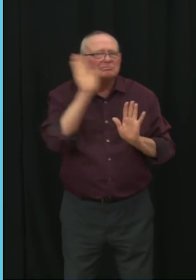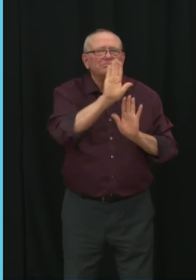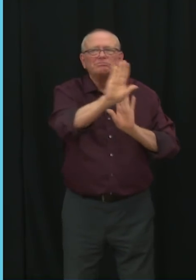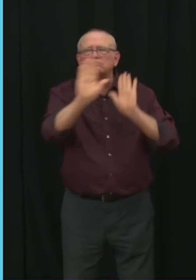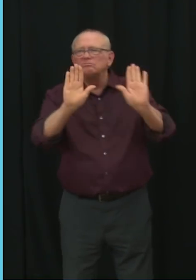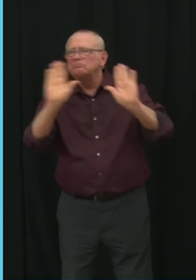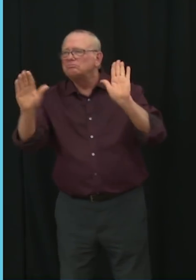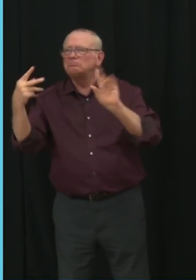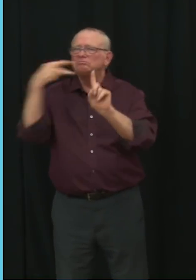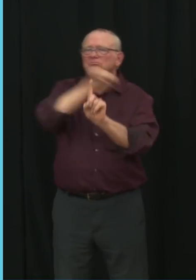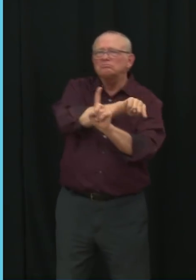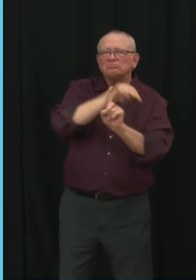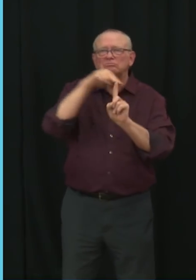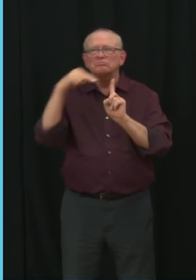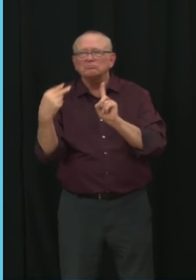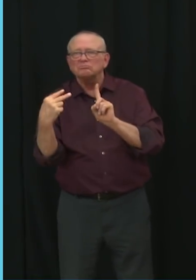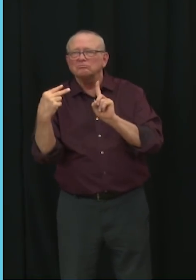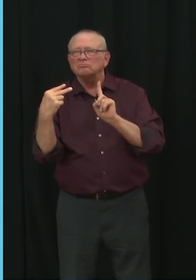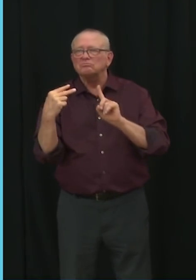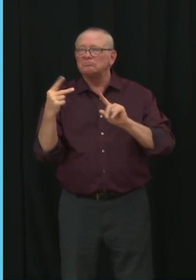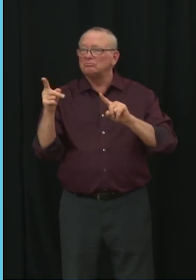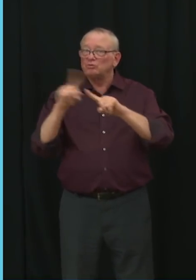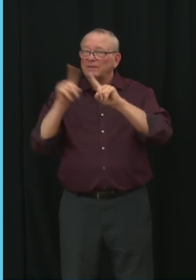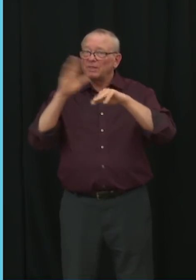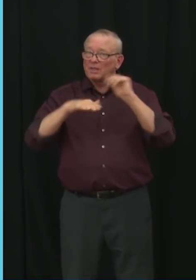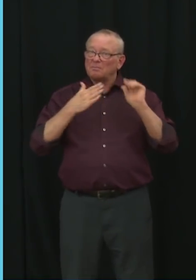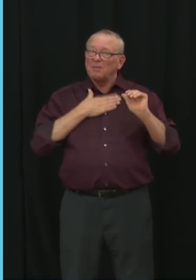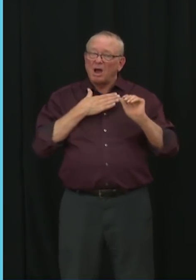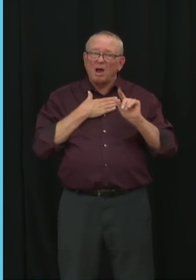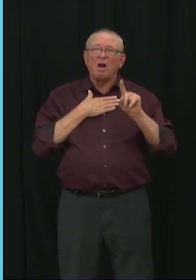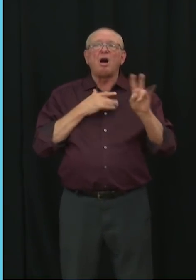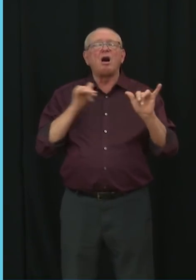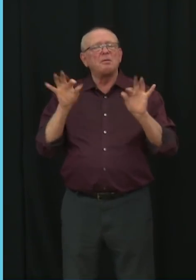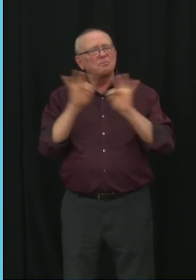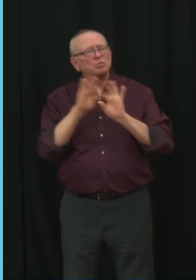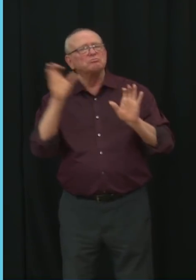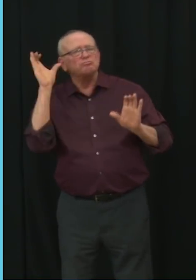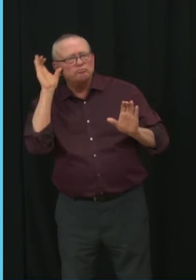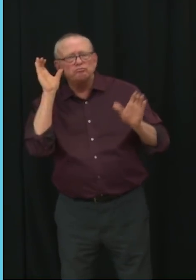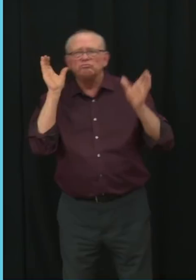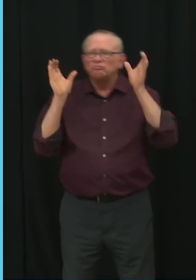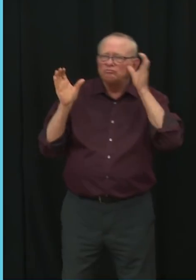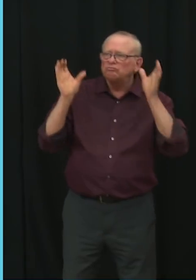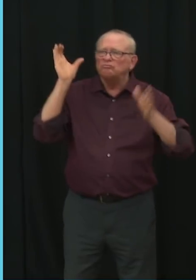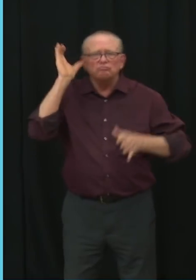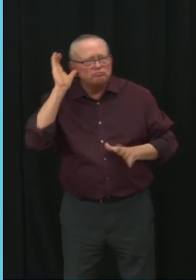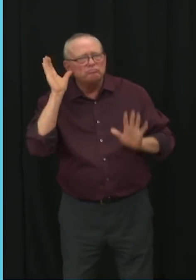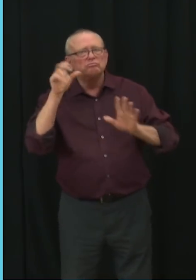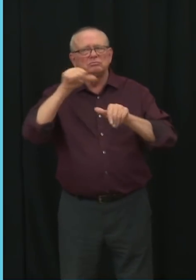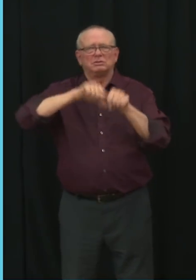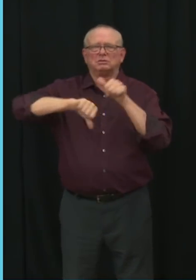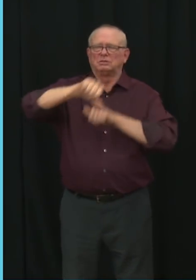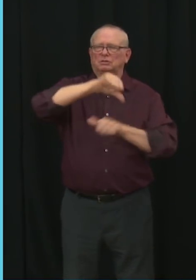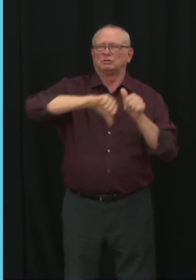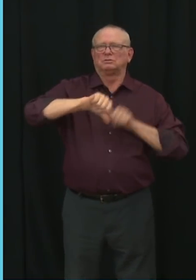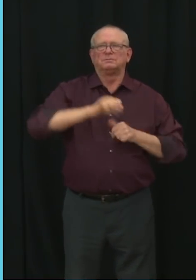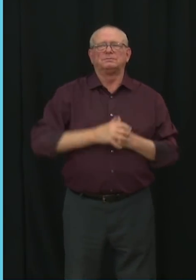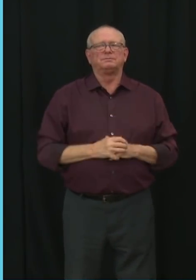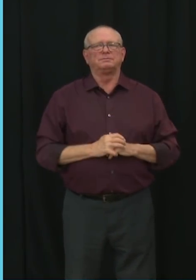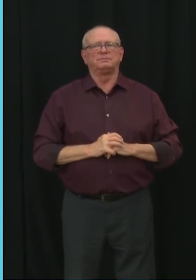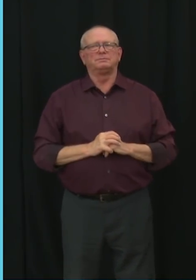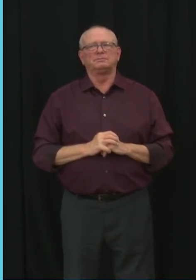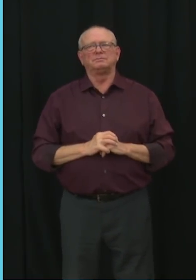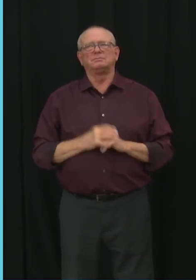different precautions than the ones we are taking. I particularly want to thank parents and educators for their work to support our